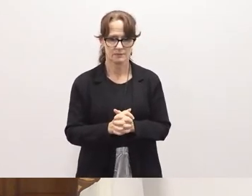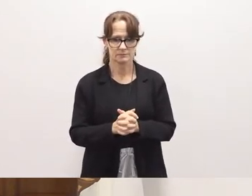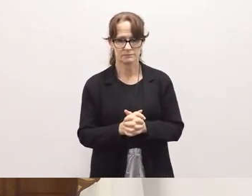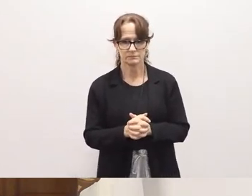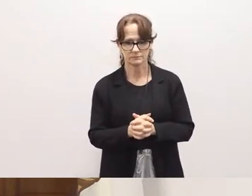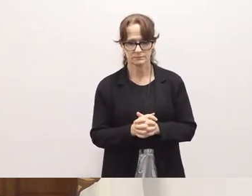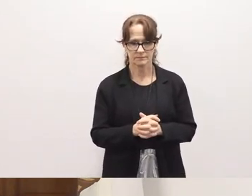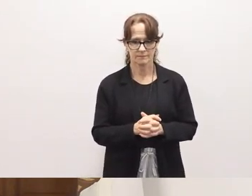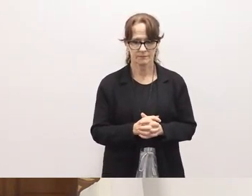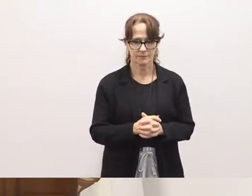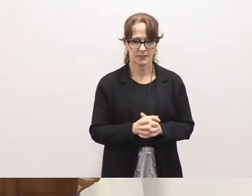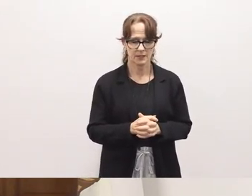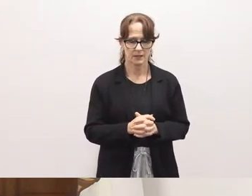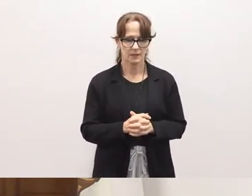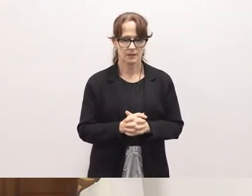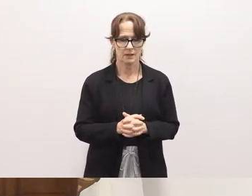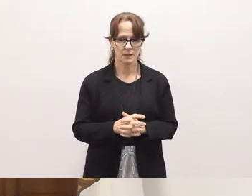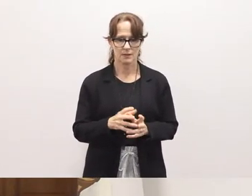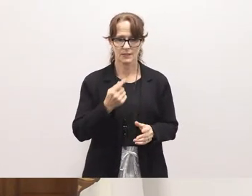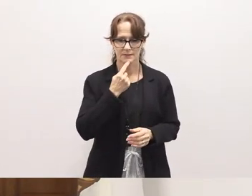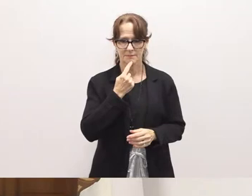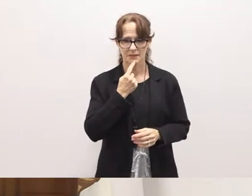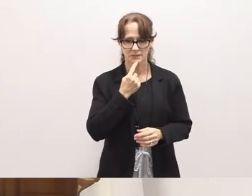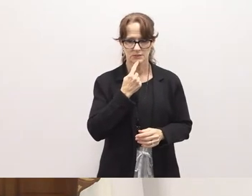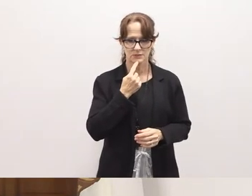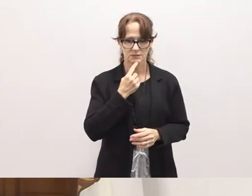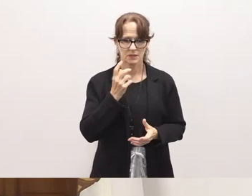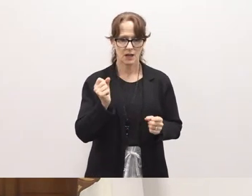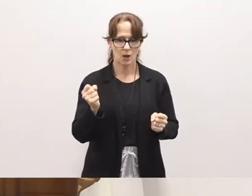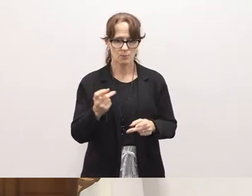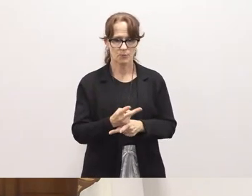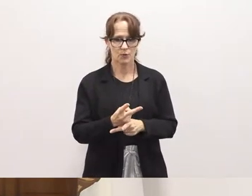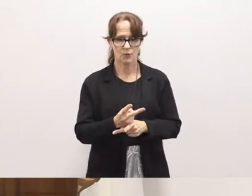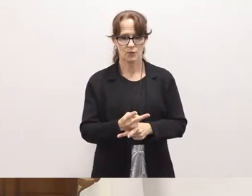And I would just like to mention we also approved our